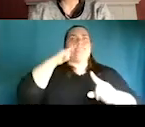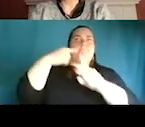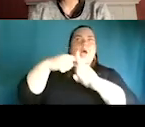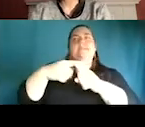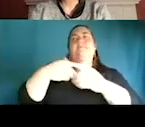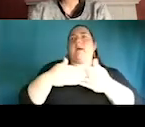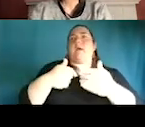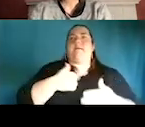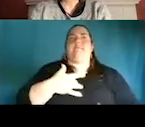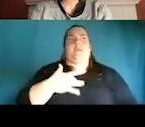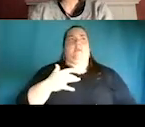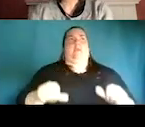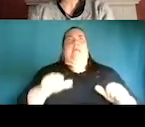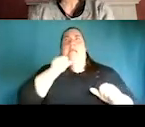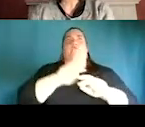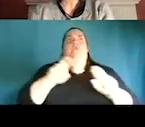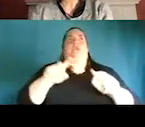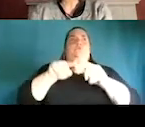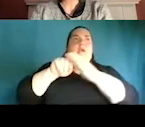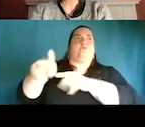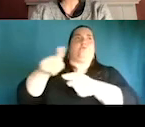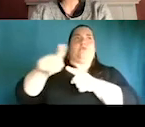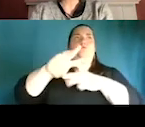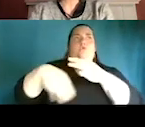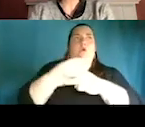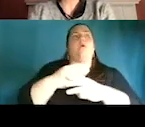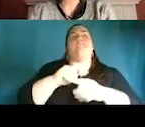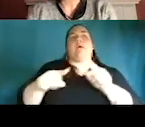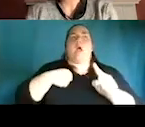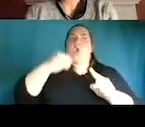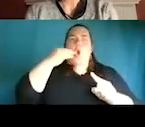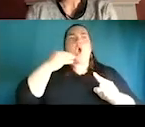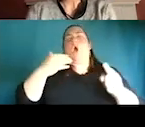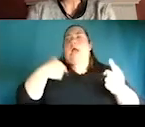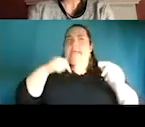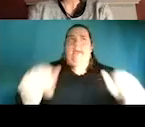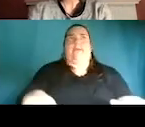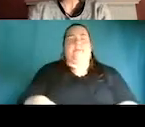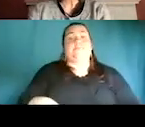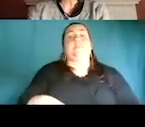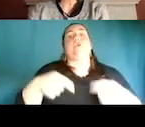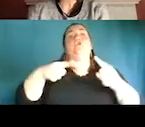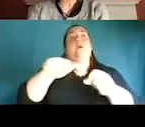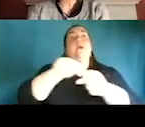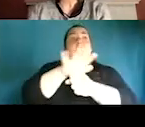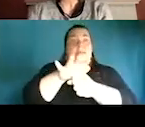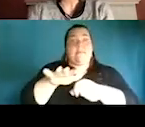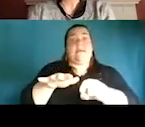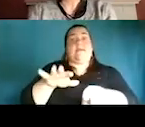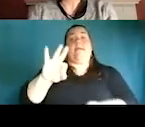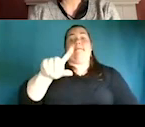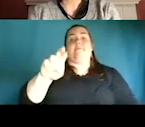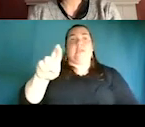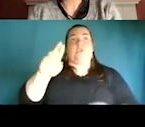professional world. During the pandemic, Professor Fleeter organized weekly meetings with groups of students